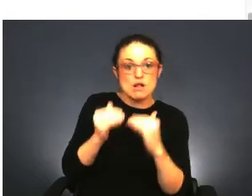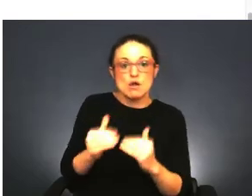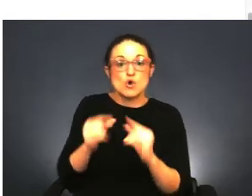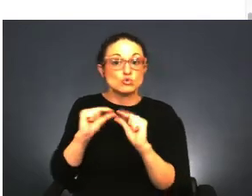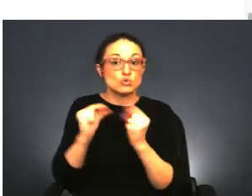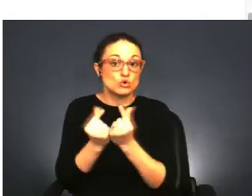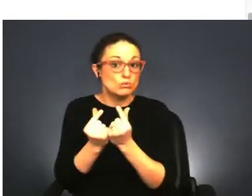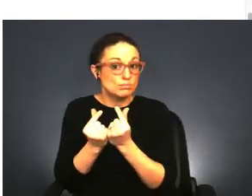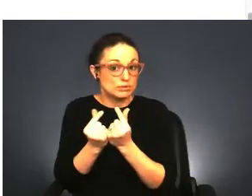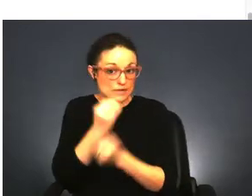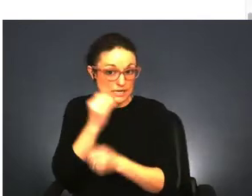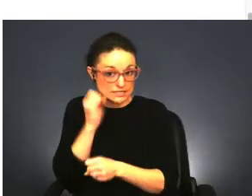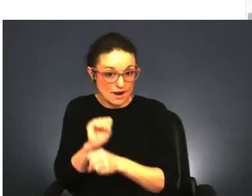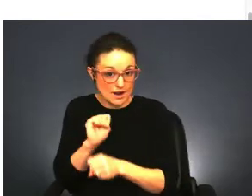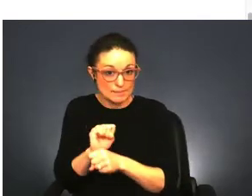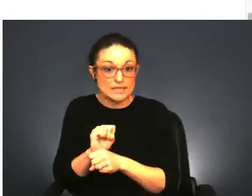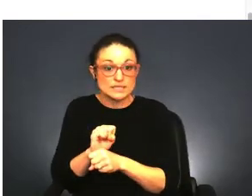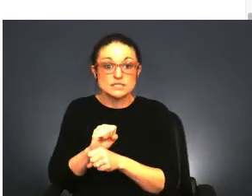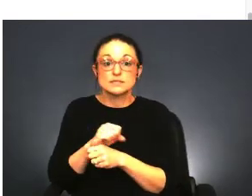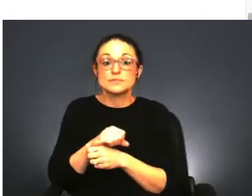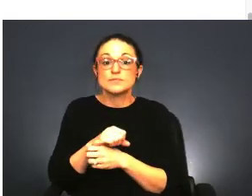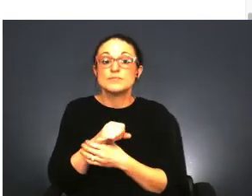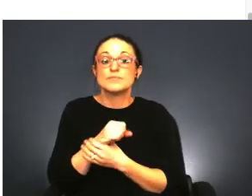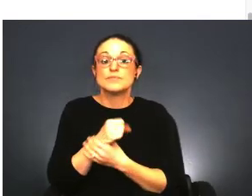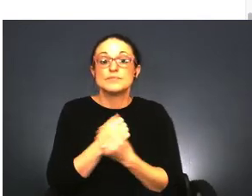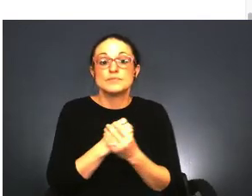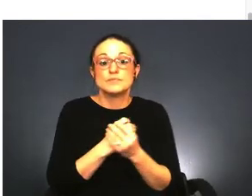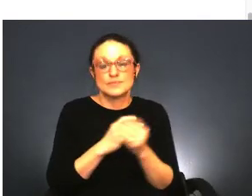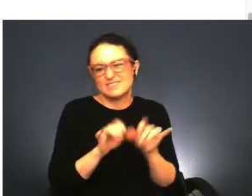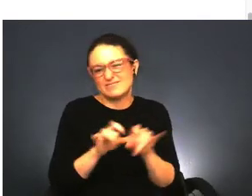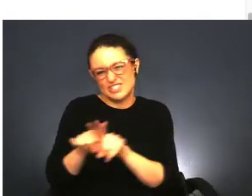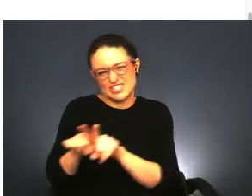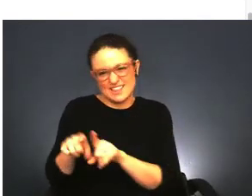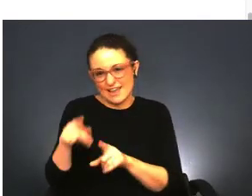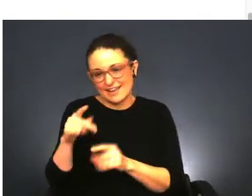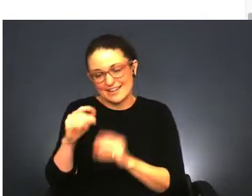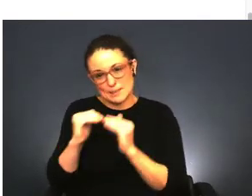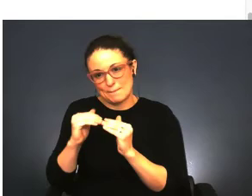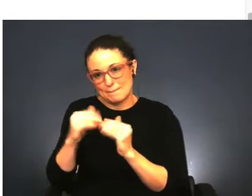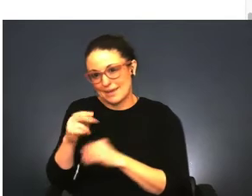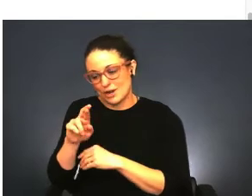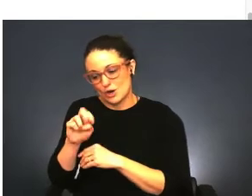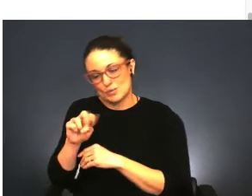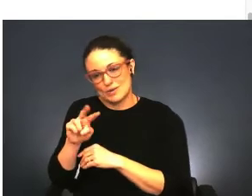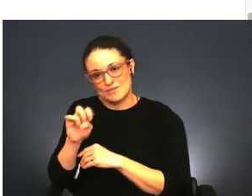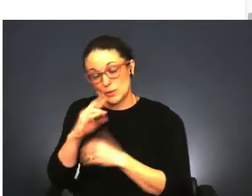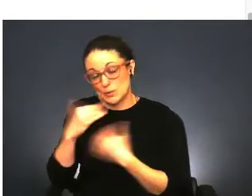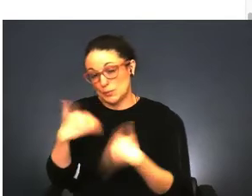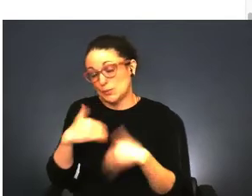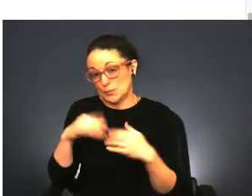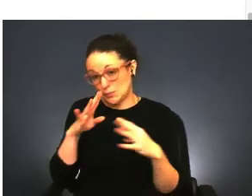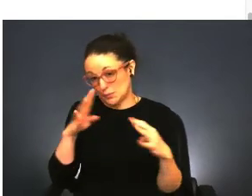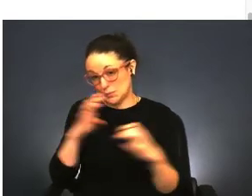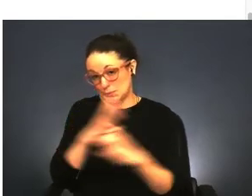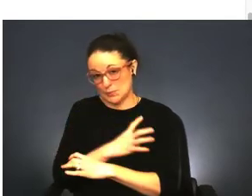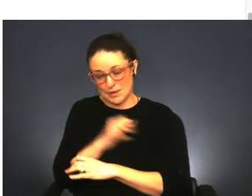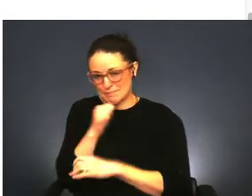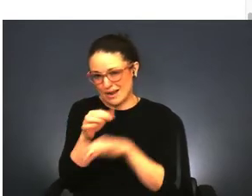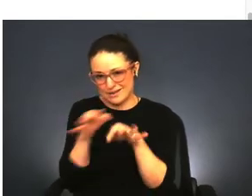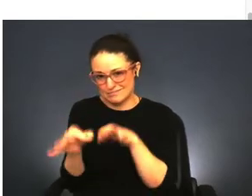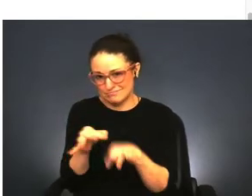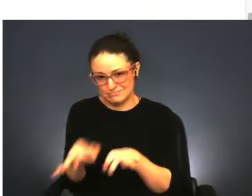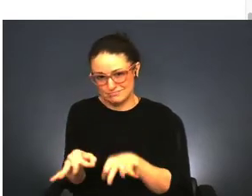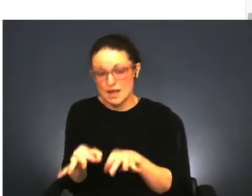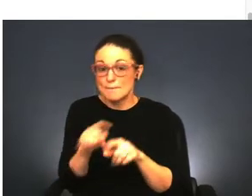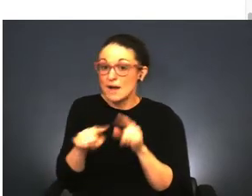This is kind of deep, as is peer review. We're not going to go into those features. But if you have an assignment that